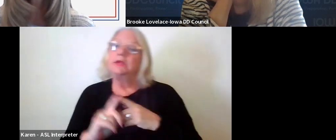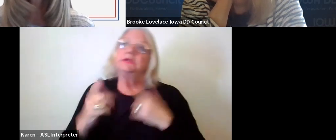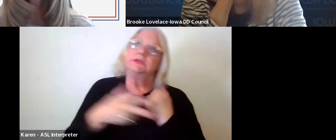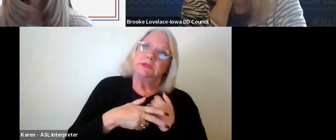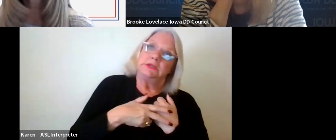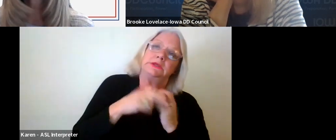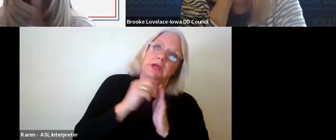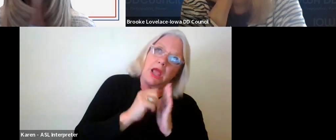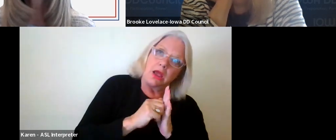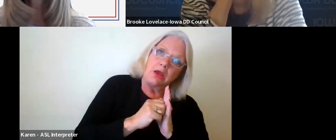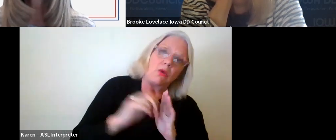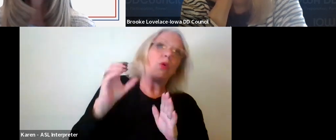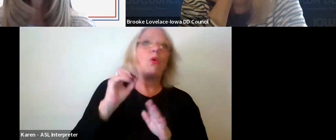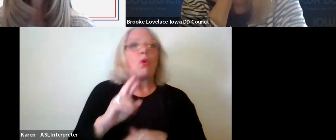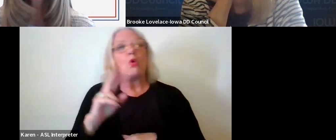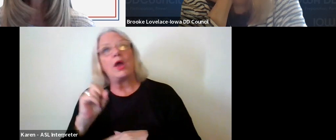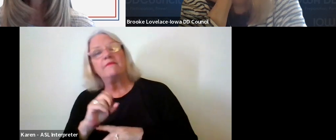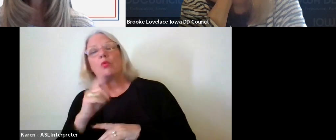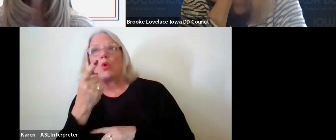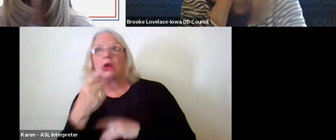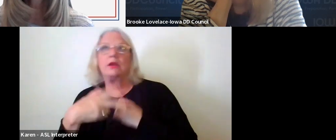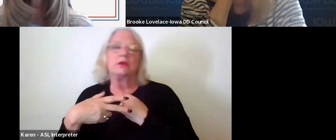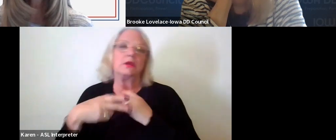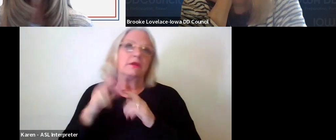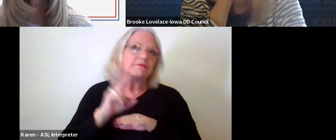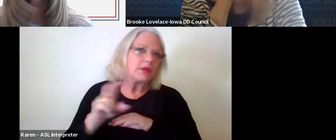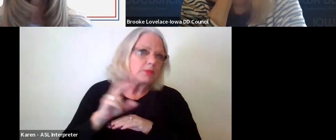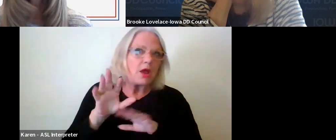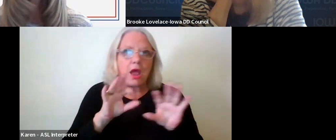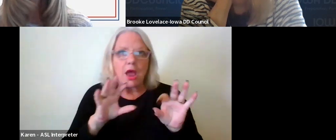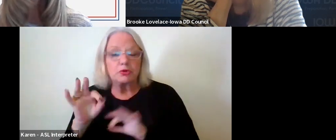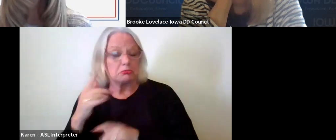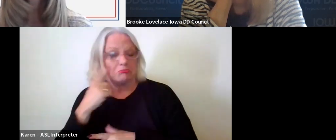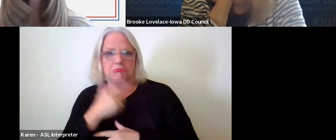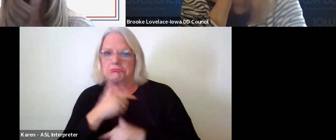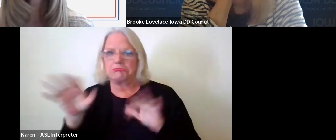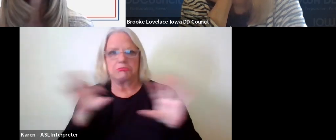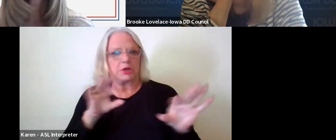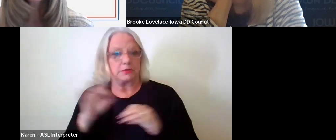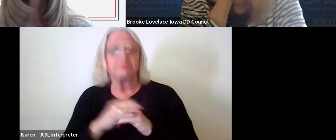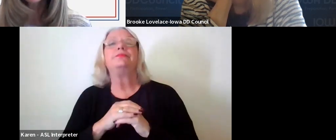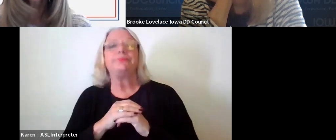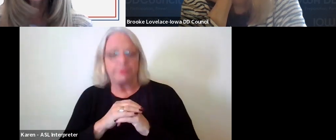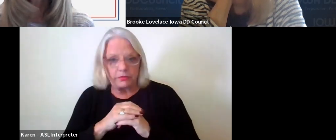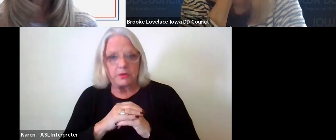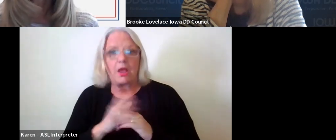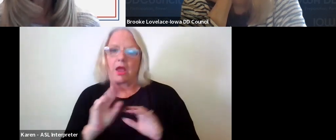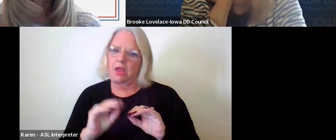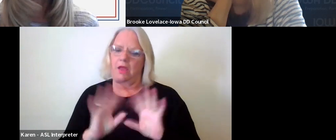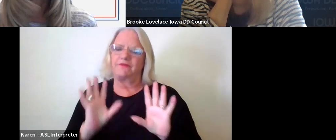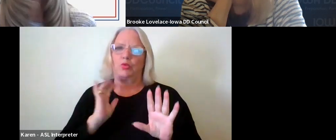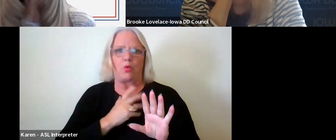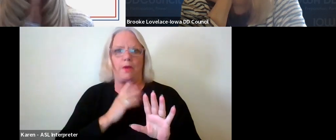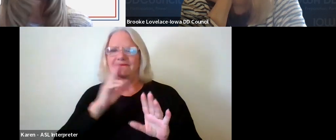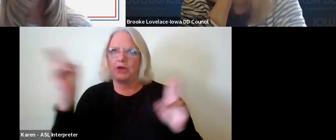one of those investment options in the background as well. We always want to be upfront about any